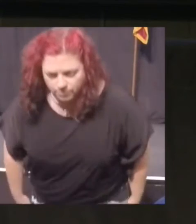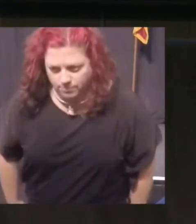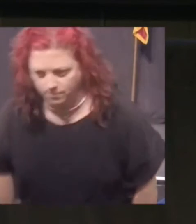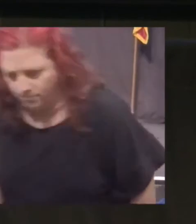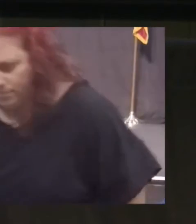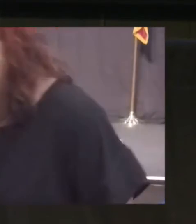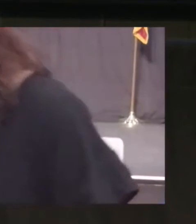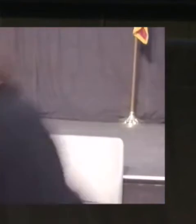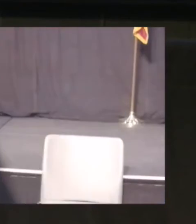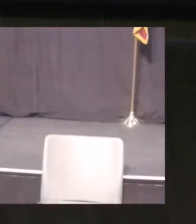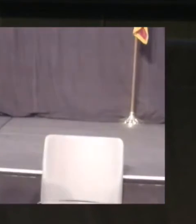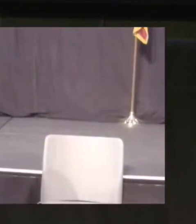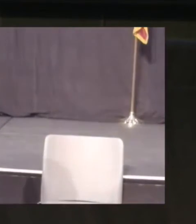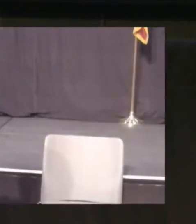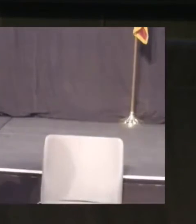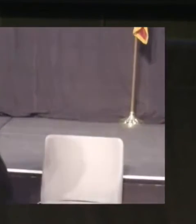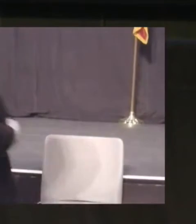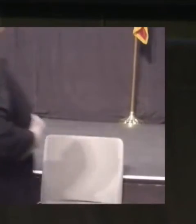You're not sure.